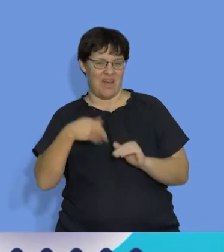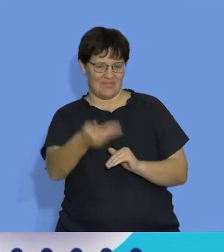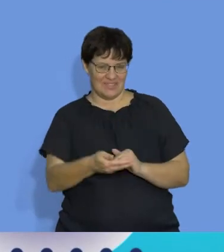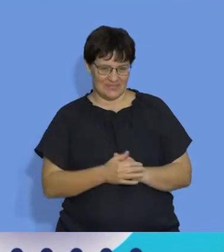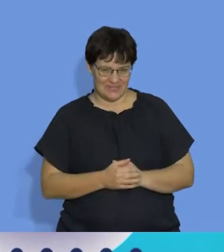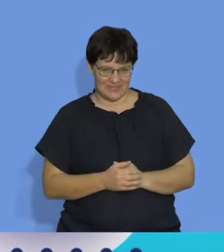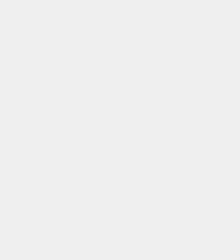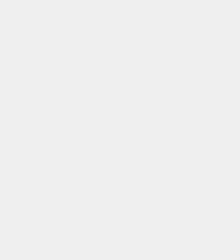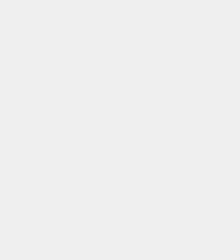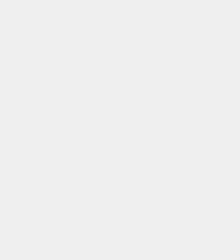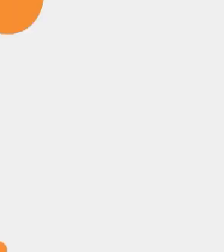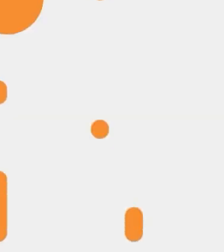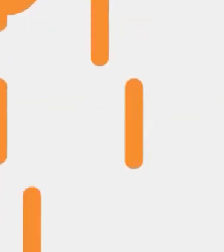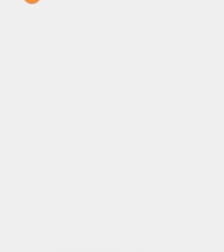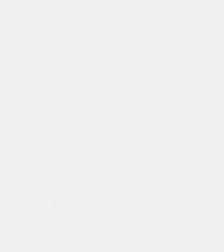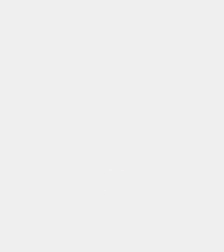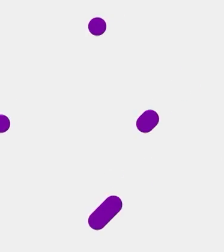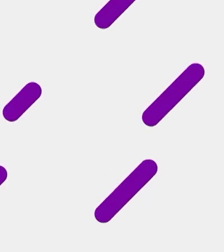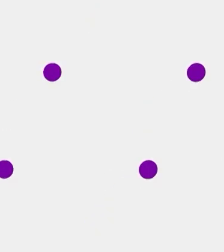shortly.